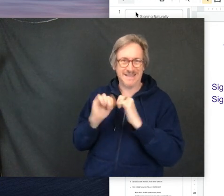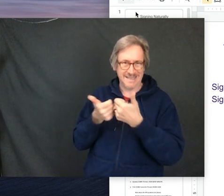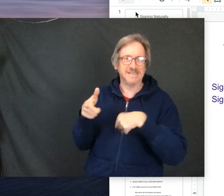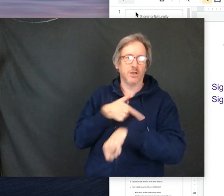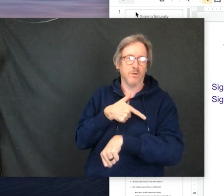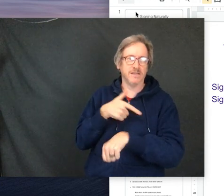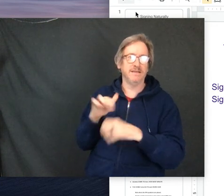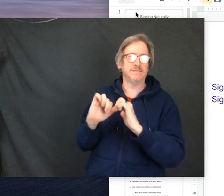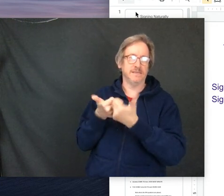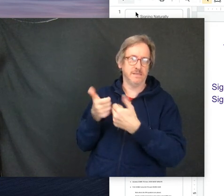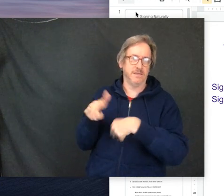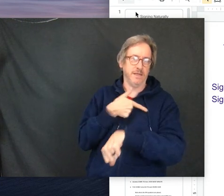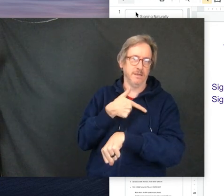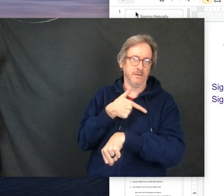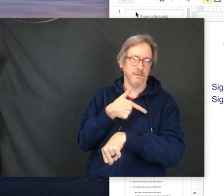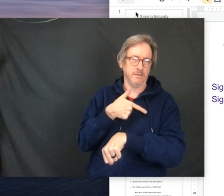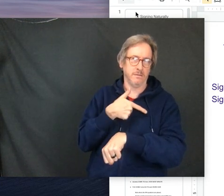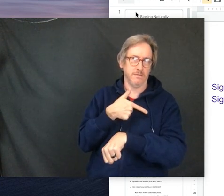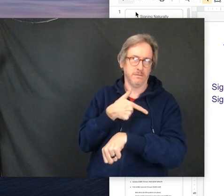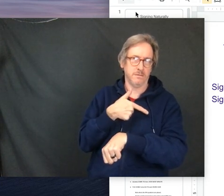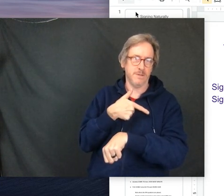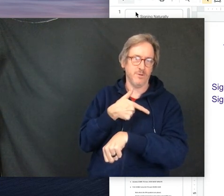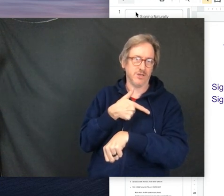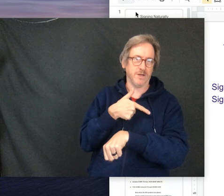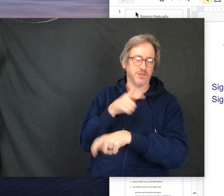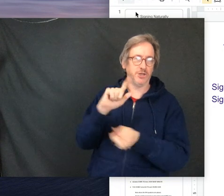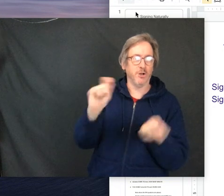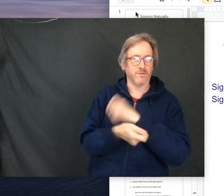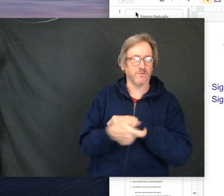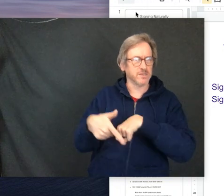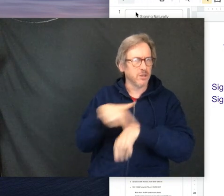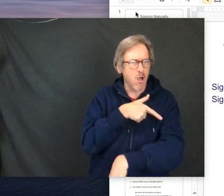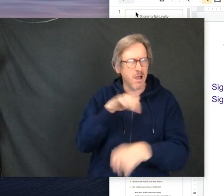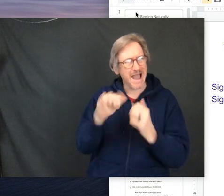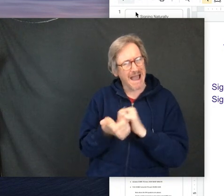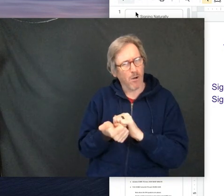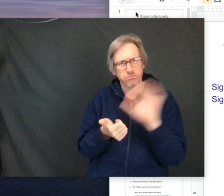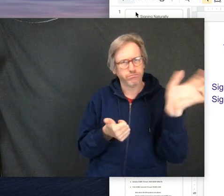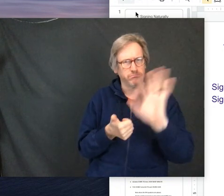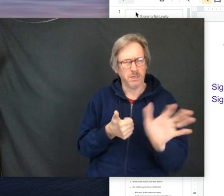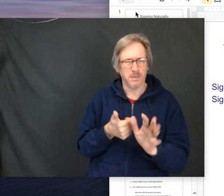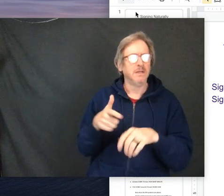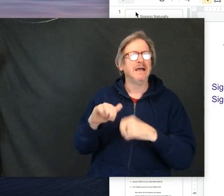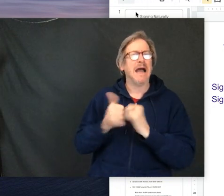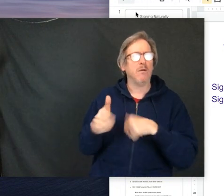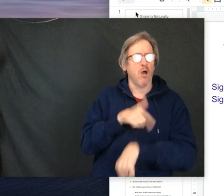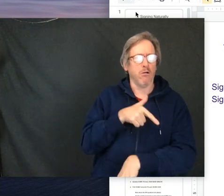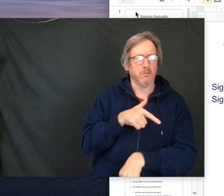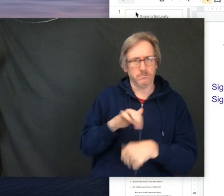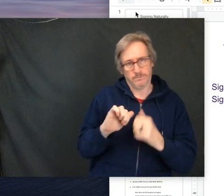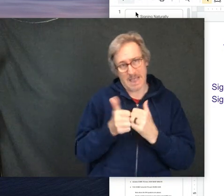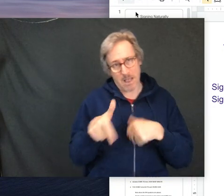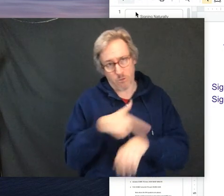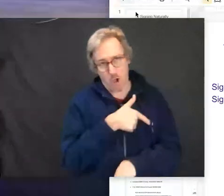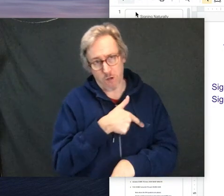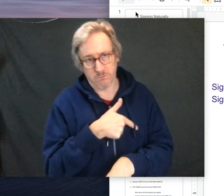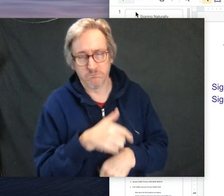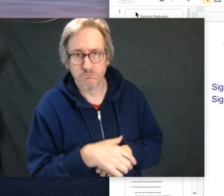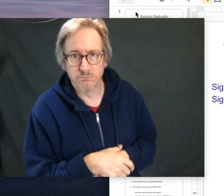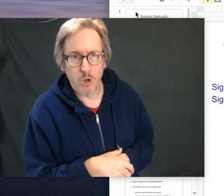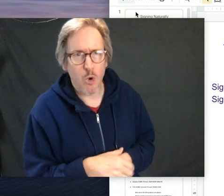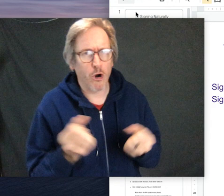Because this is the WH question. You don't have to reverse. Long, how? How long? How